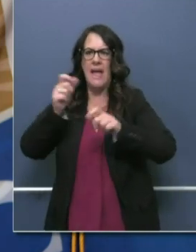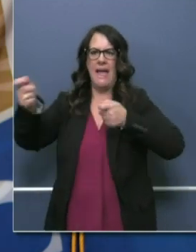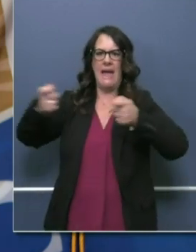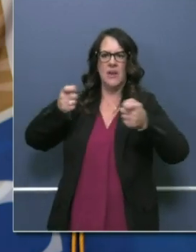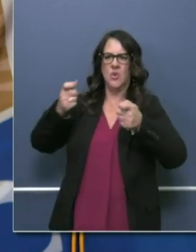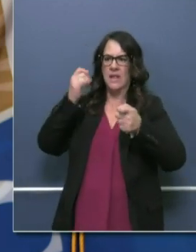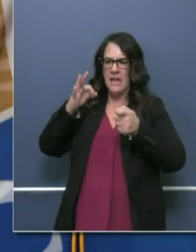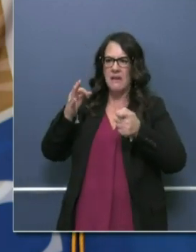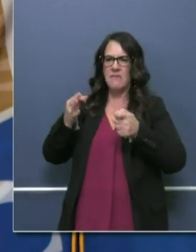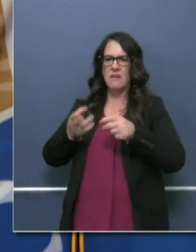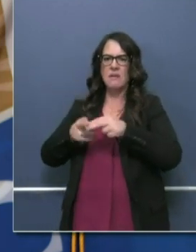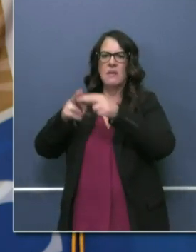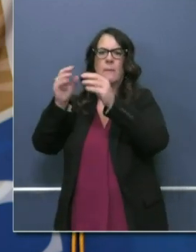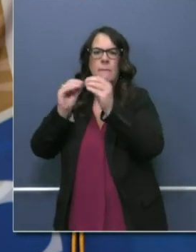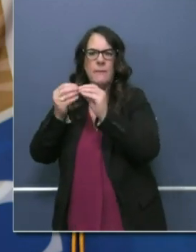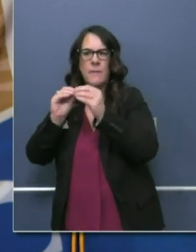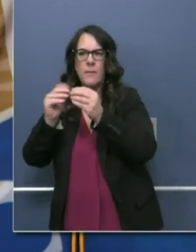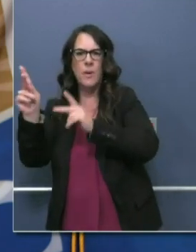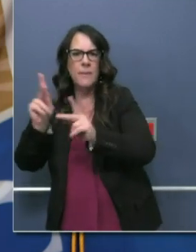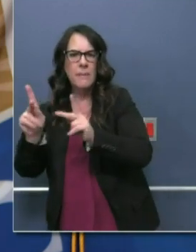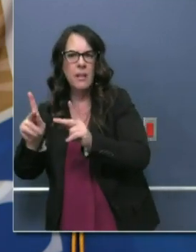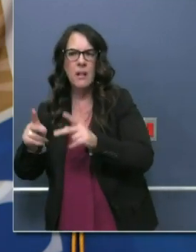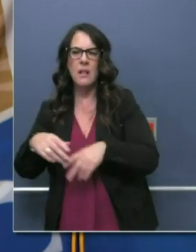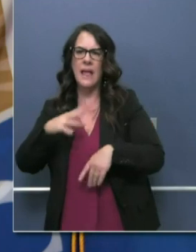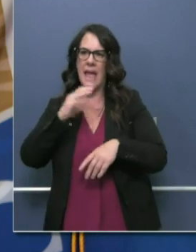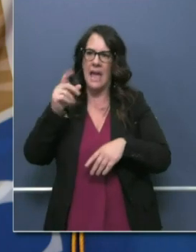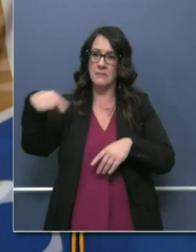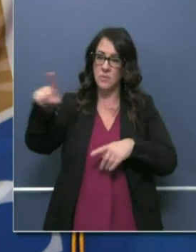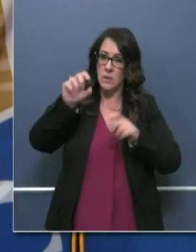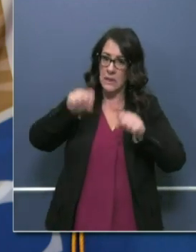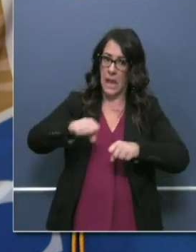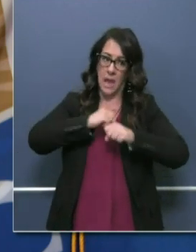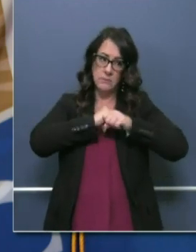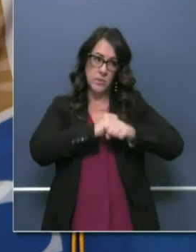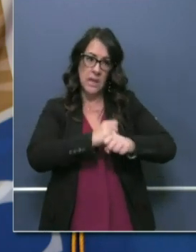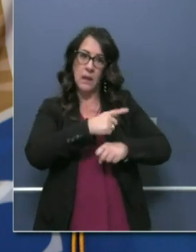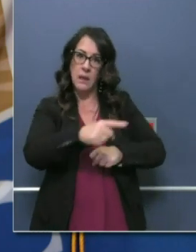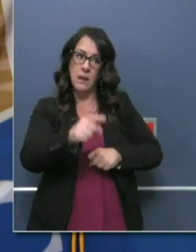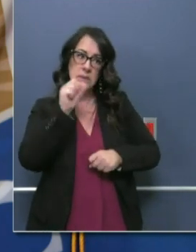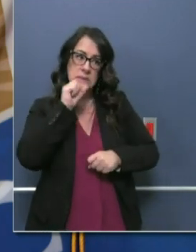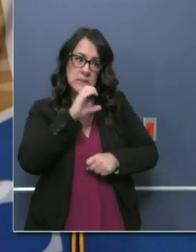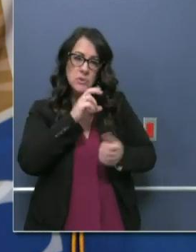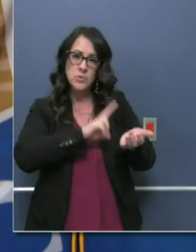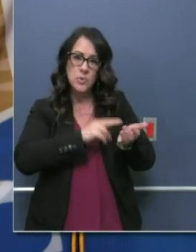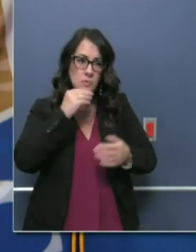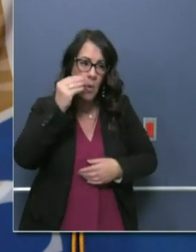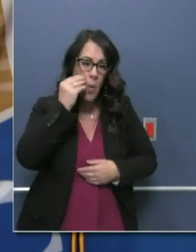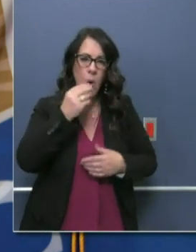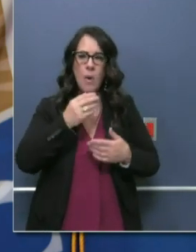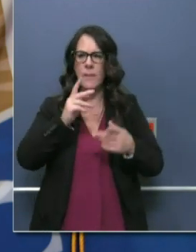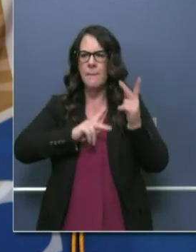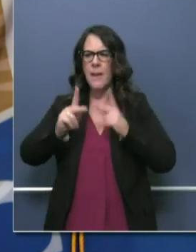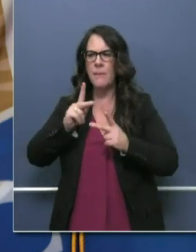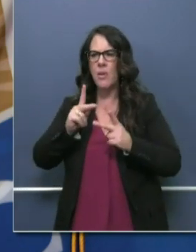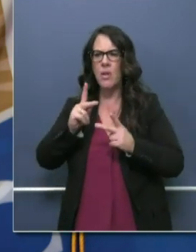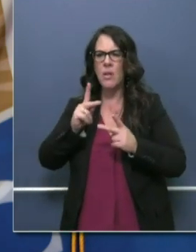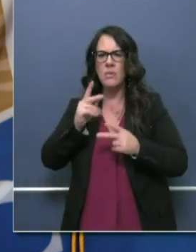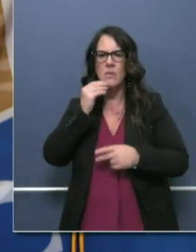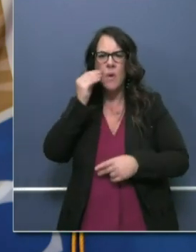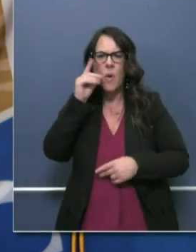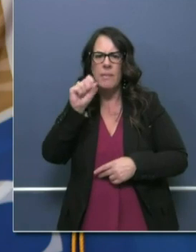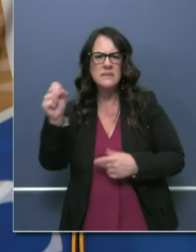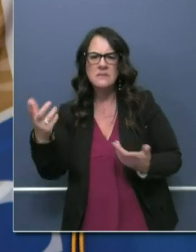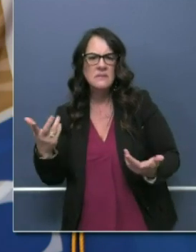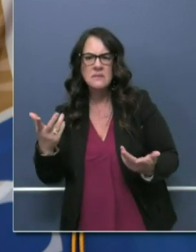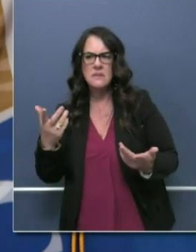to protect the most vulnerable residents in their community, particularly our seniors in these congregate facilities, our homeless. And so those will be the